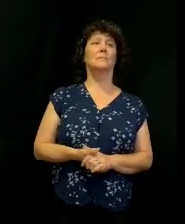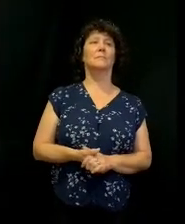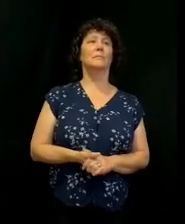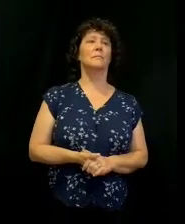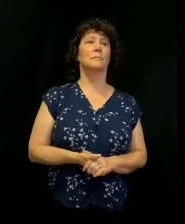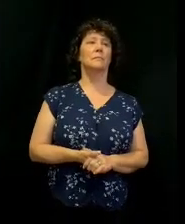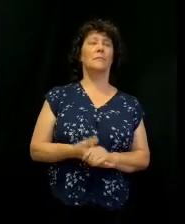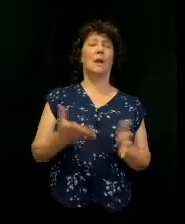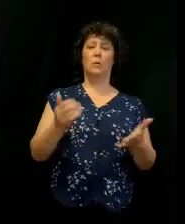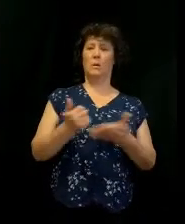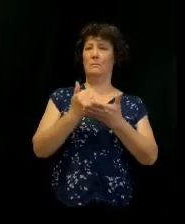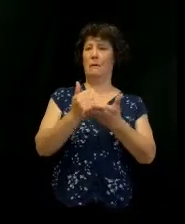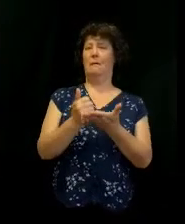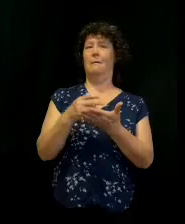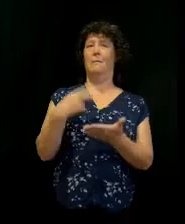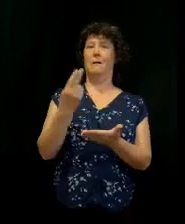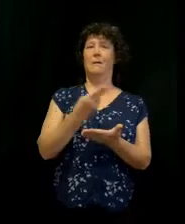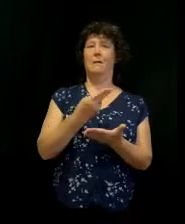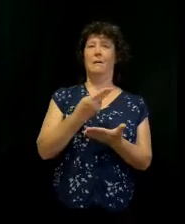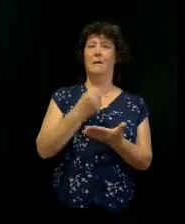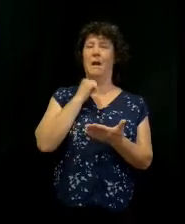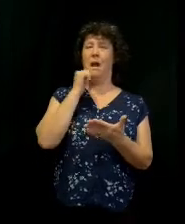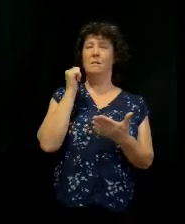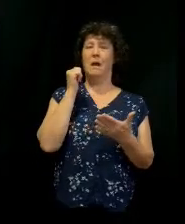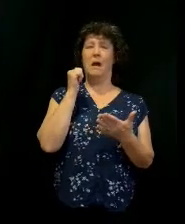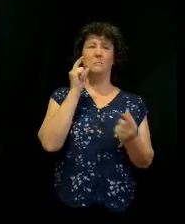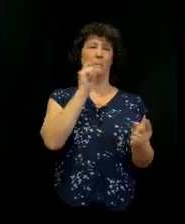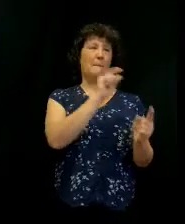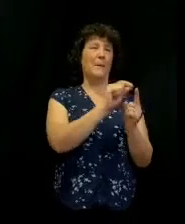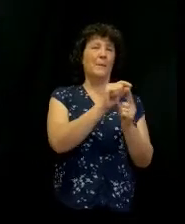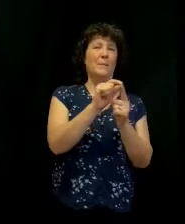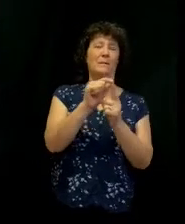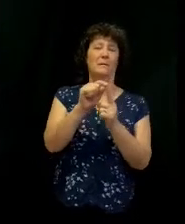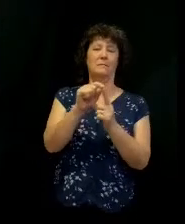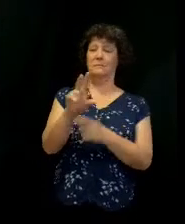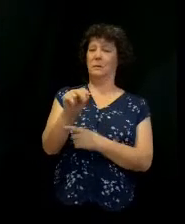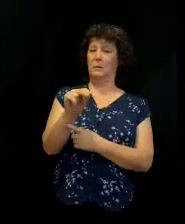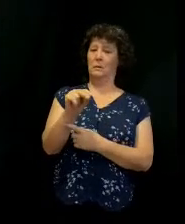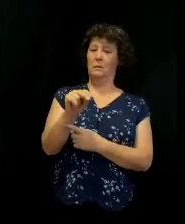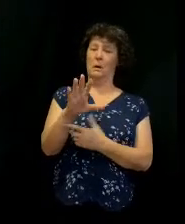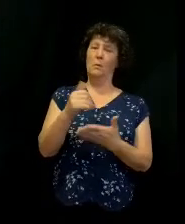I'm just trying to help us. I'm not trying to get on anybody. I'm not trying to... Listen, I'm talking about all of us.